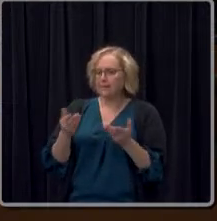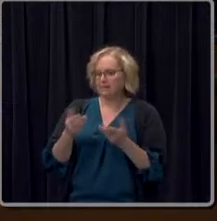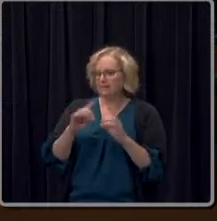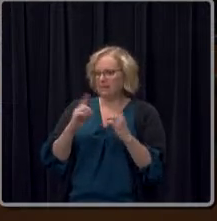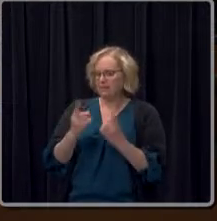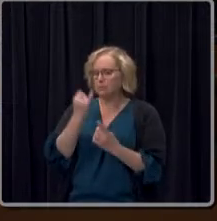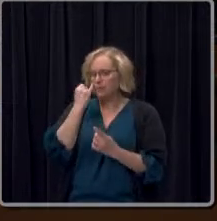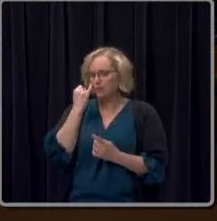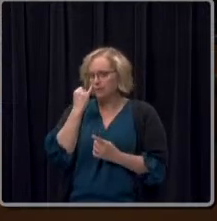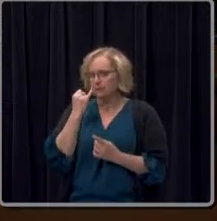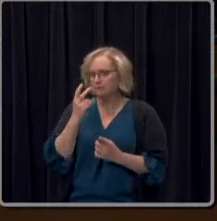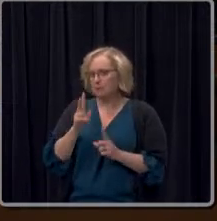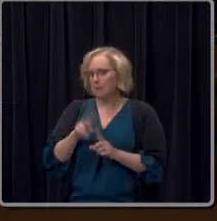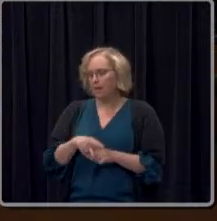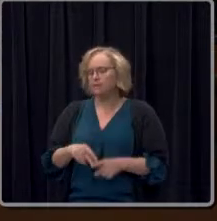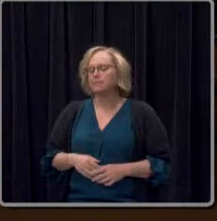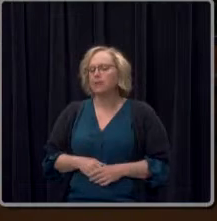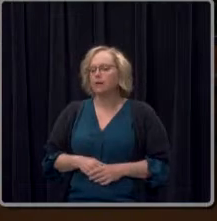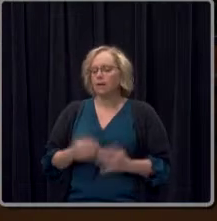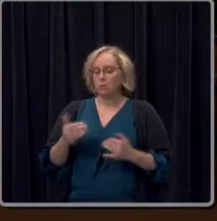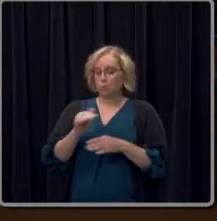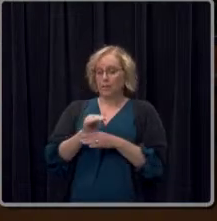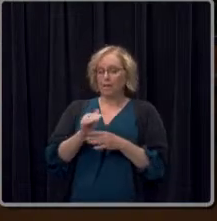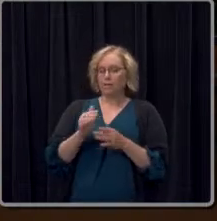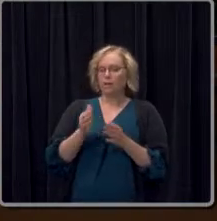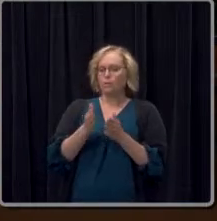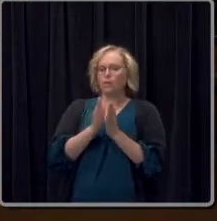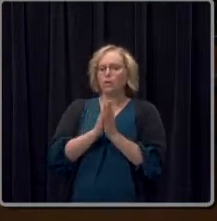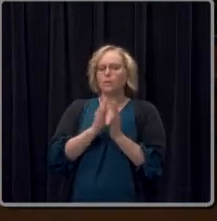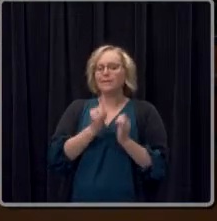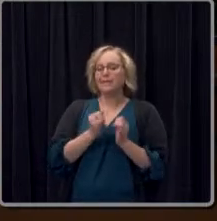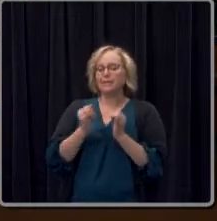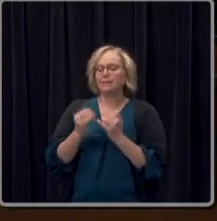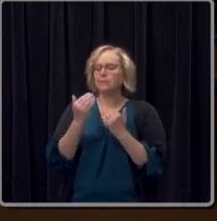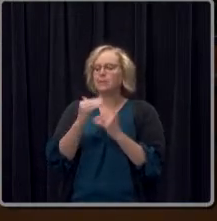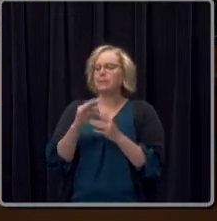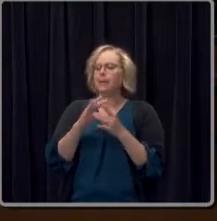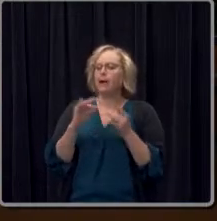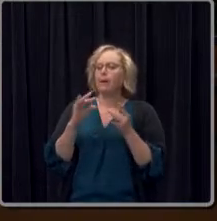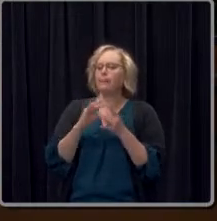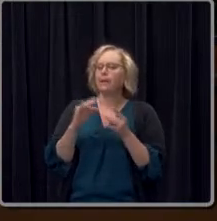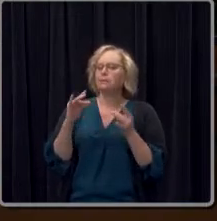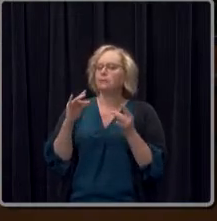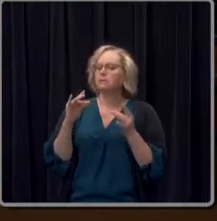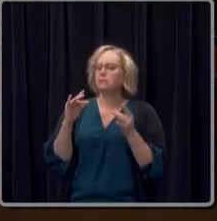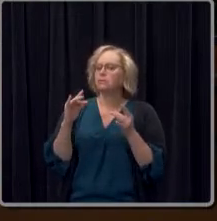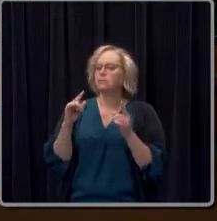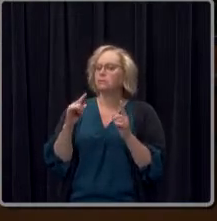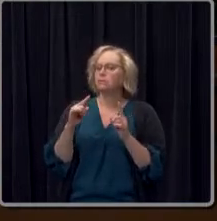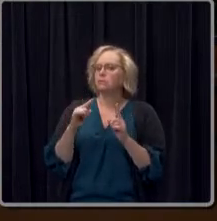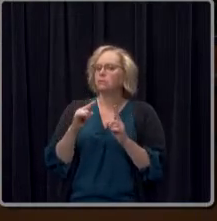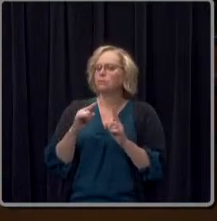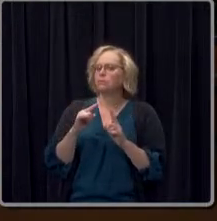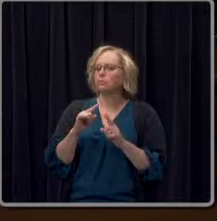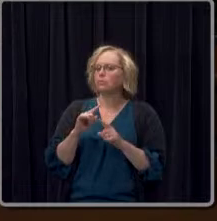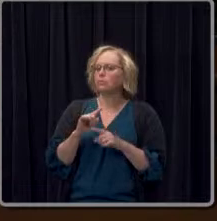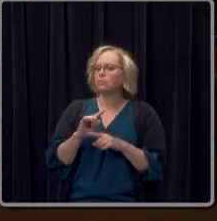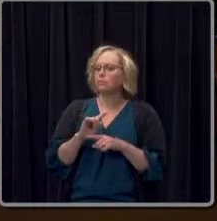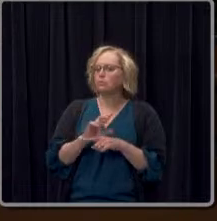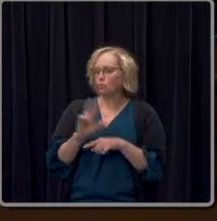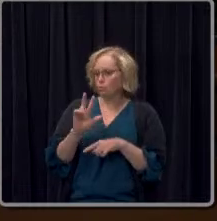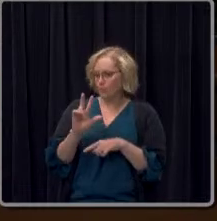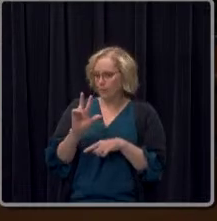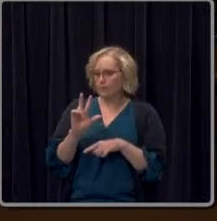applicable. Tonight, we request that individual speakers limit their comments to, do you have a time for me?